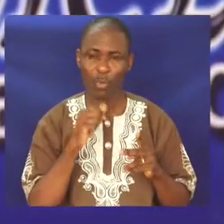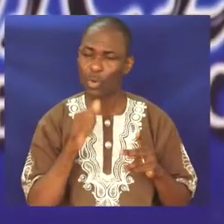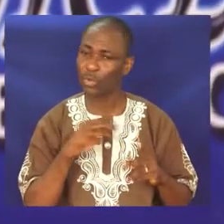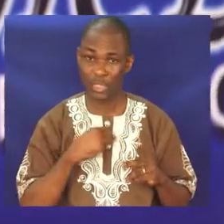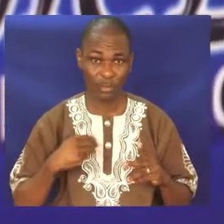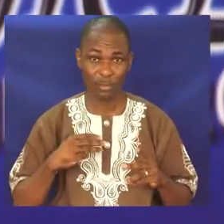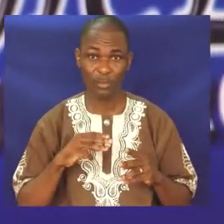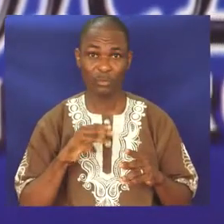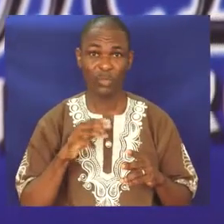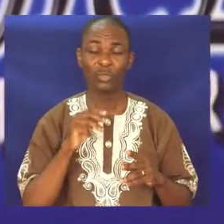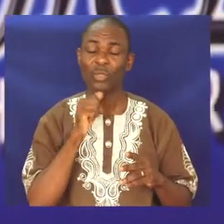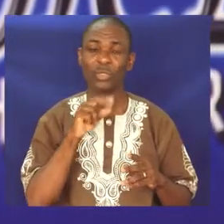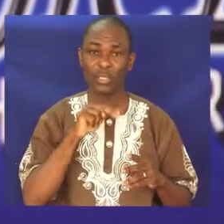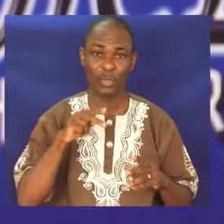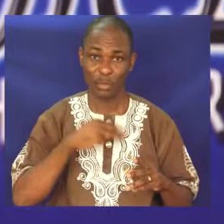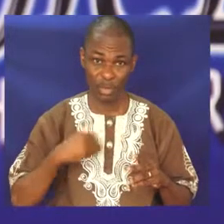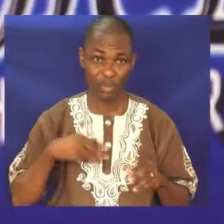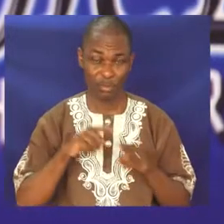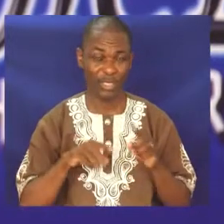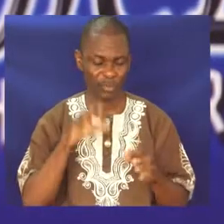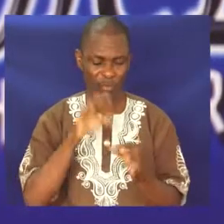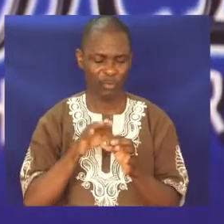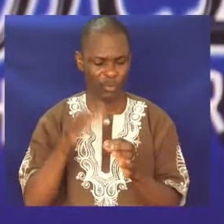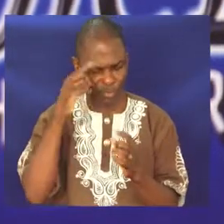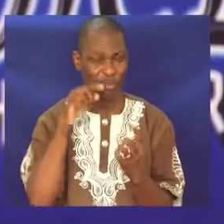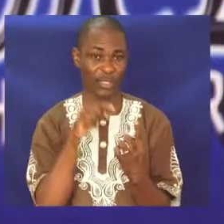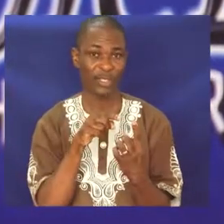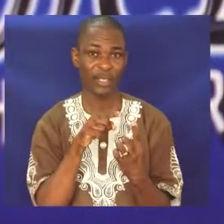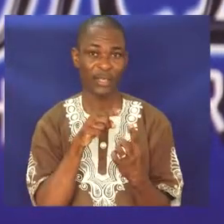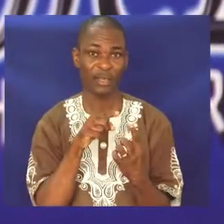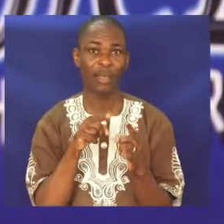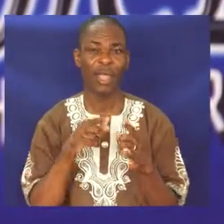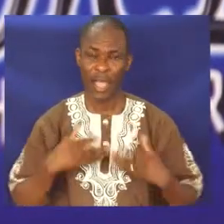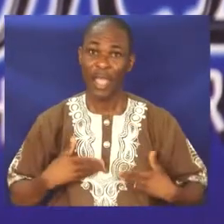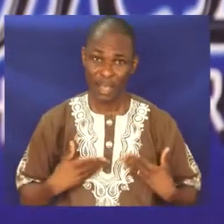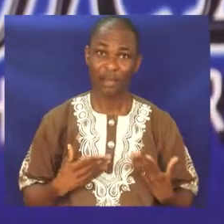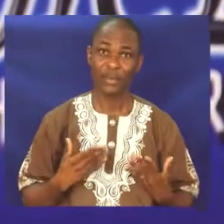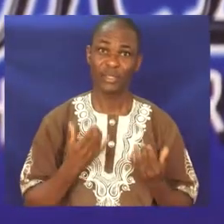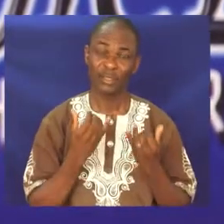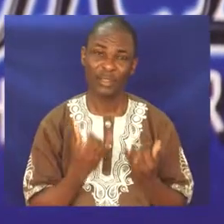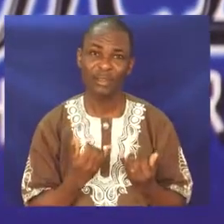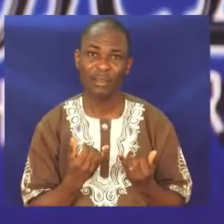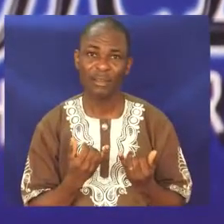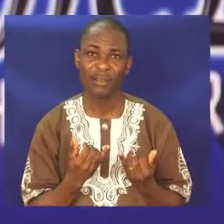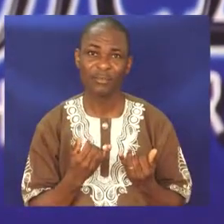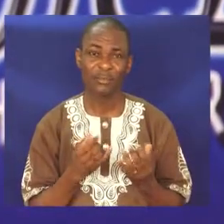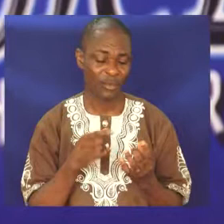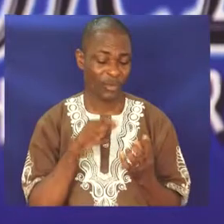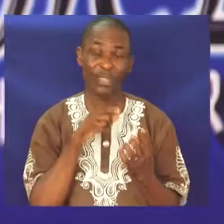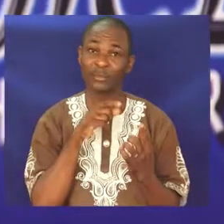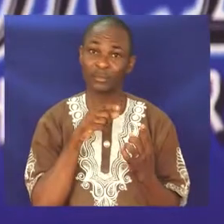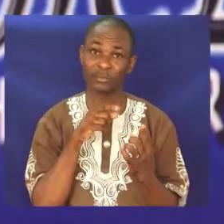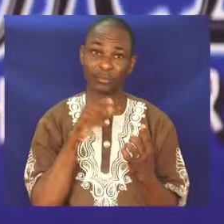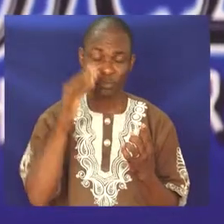no woni ani agye no de anse se wi woni every so no se this is not the first time ana na akufu ado wakwa ko gina ho